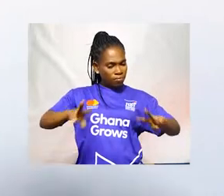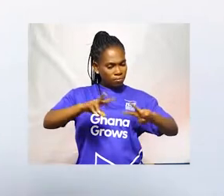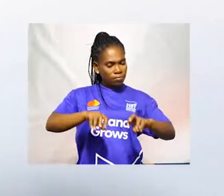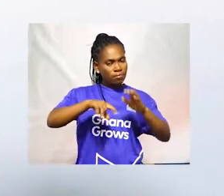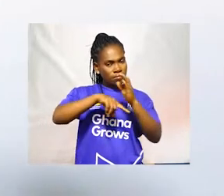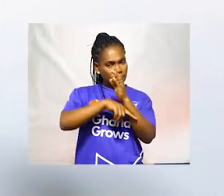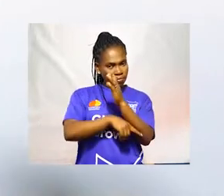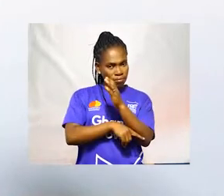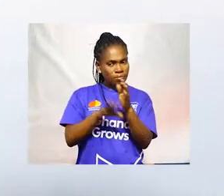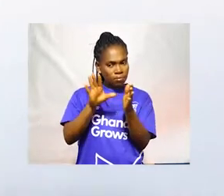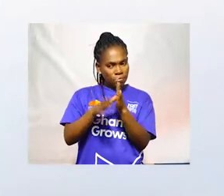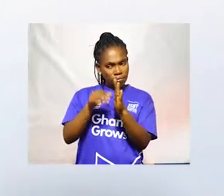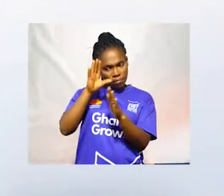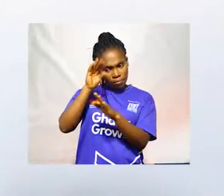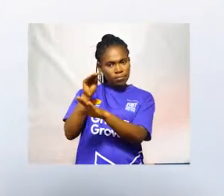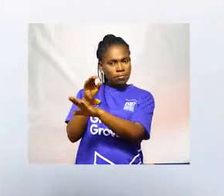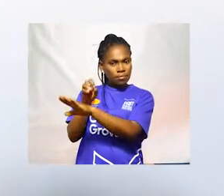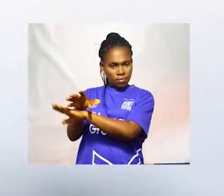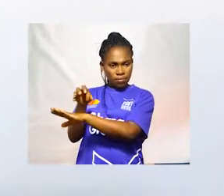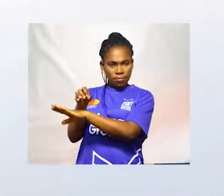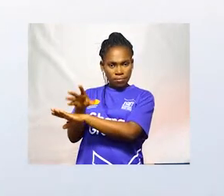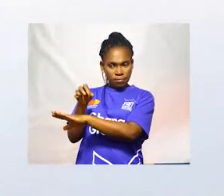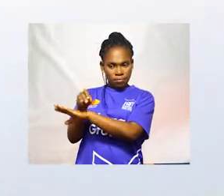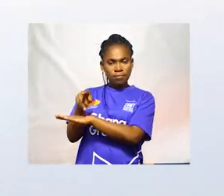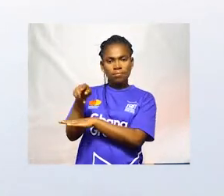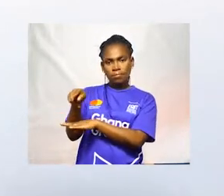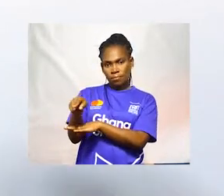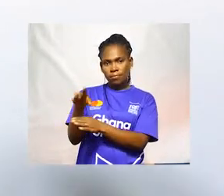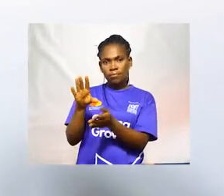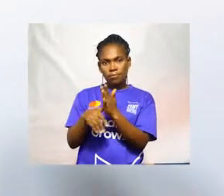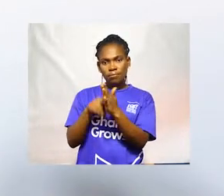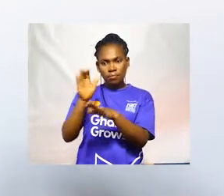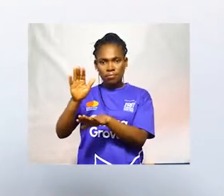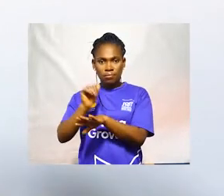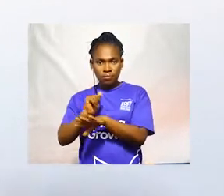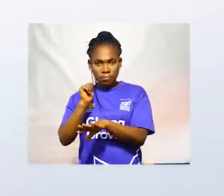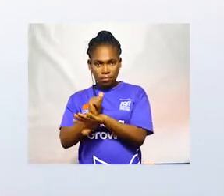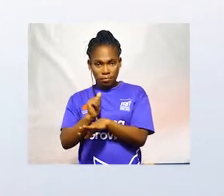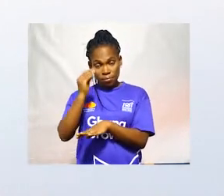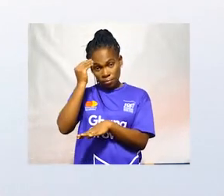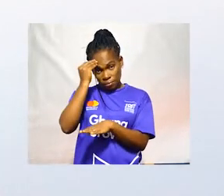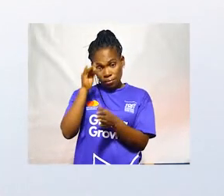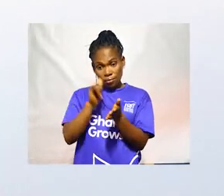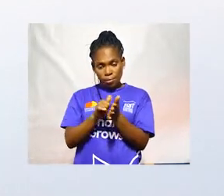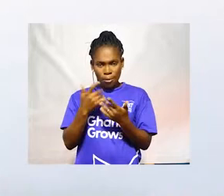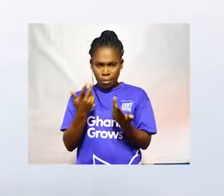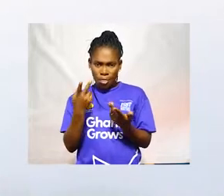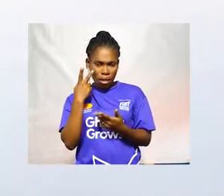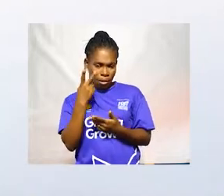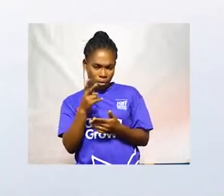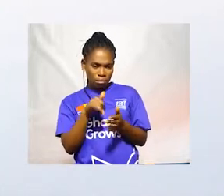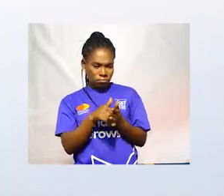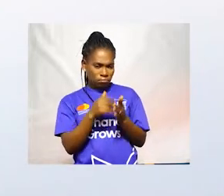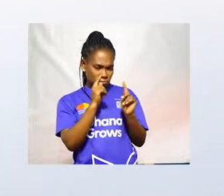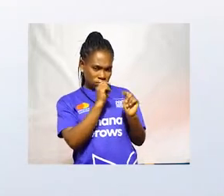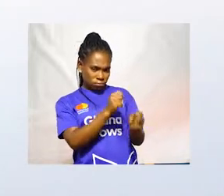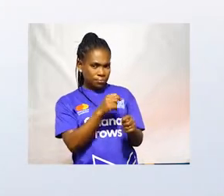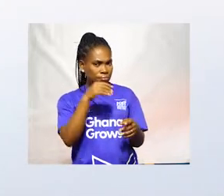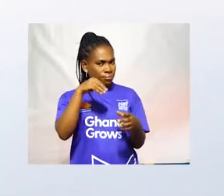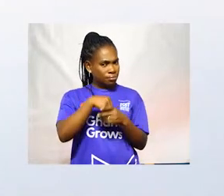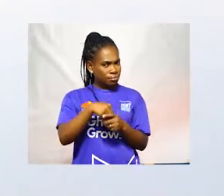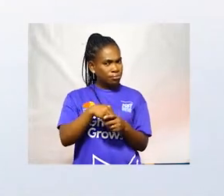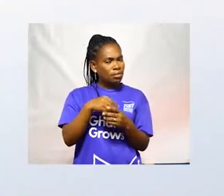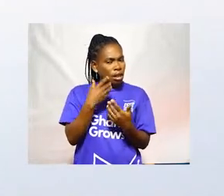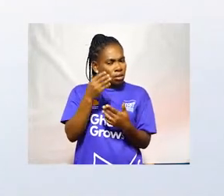somebody who is watching you, seeing the work you're doing, and sees, who has an eye for talent, and sees